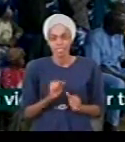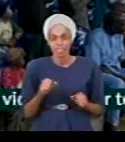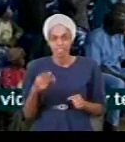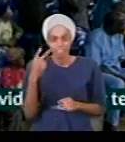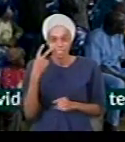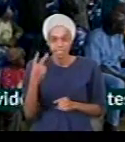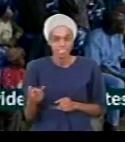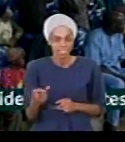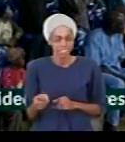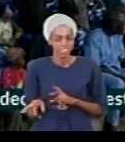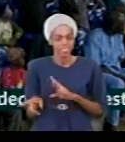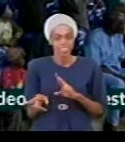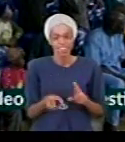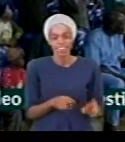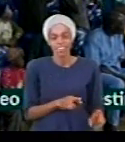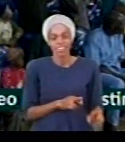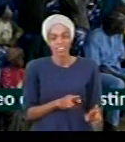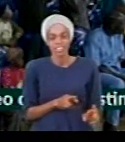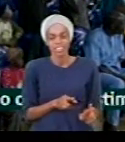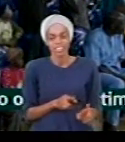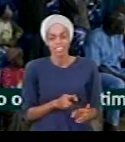You can see joy over there.